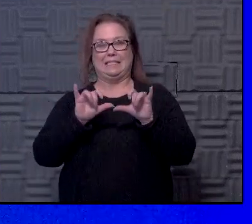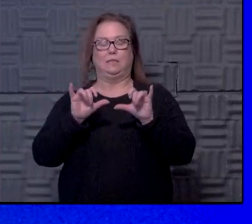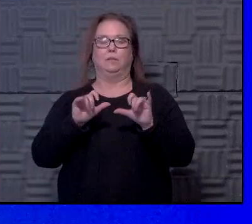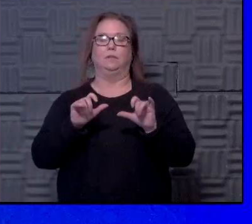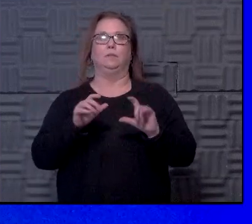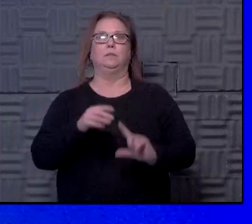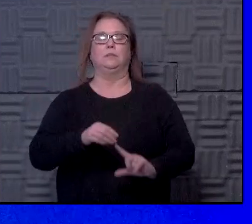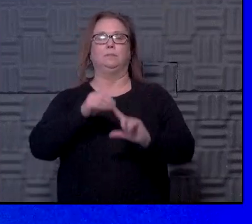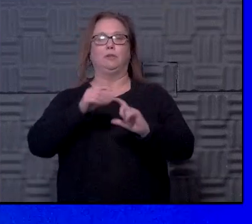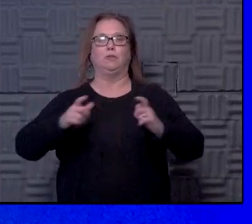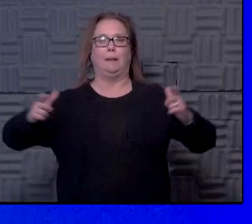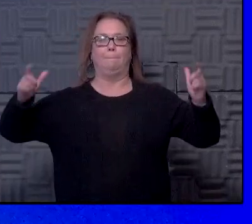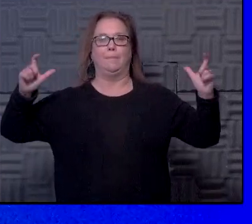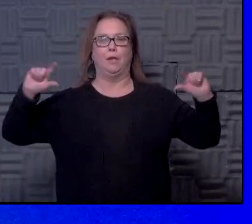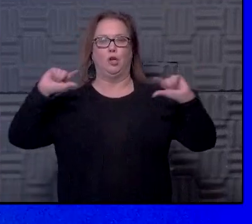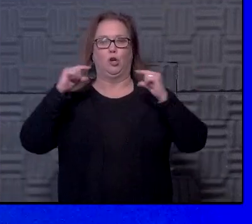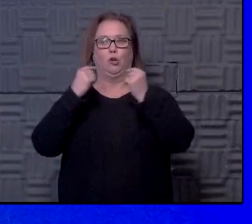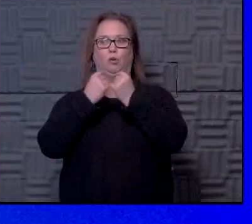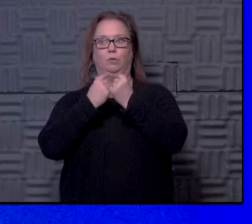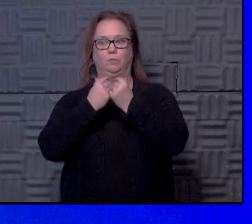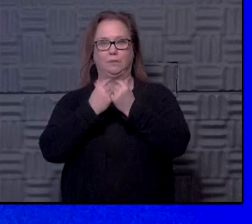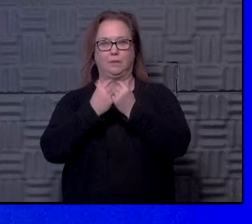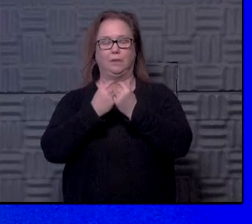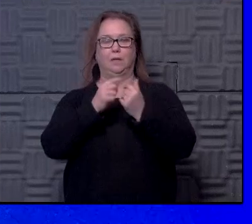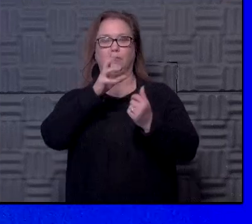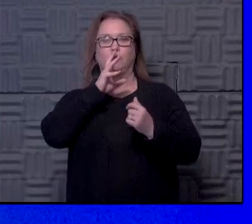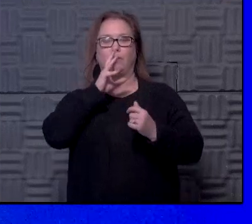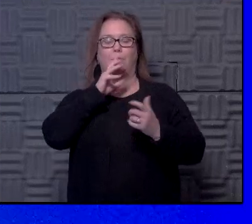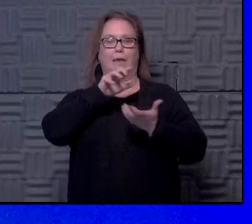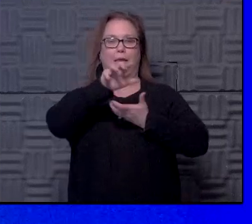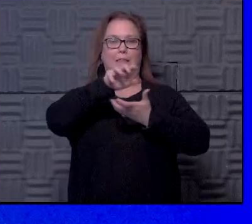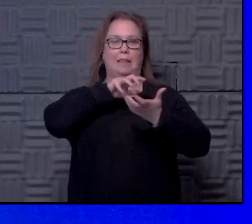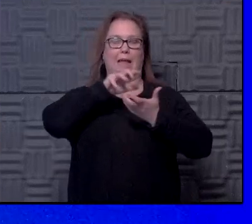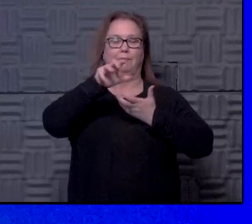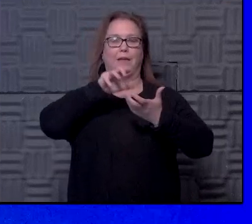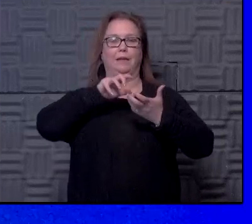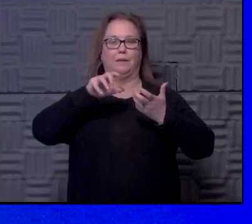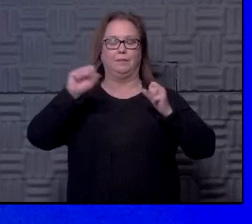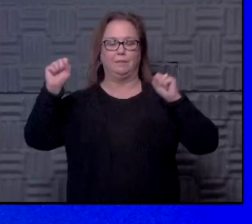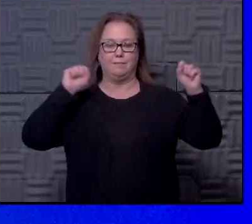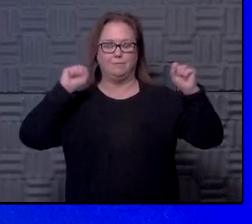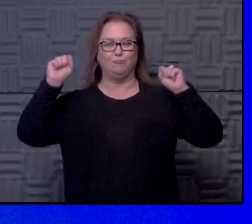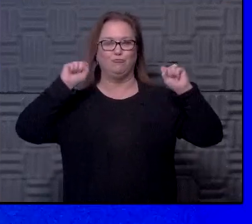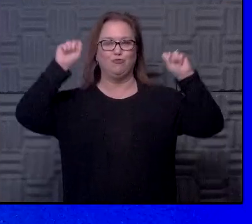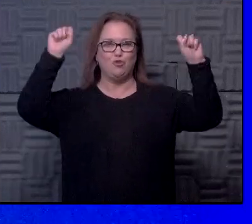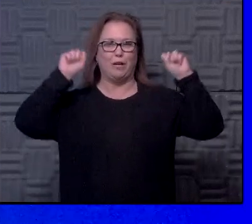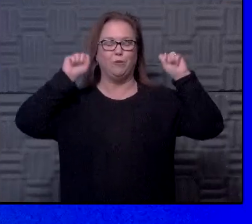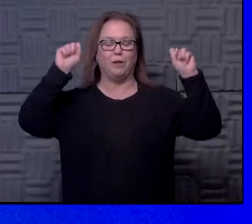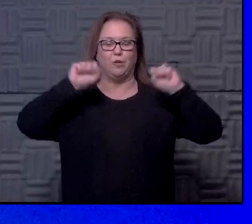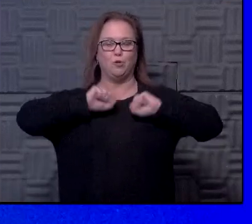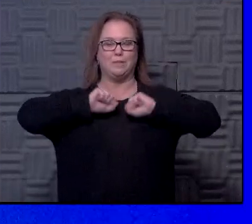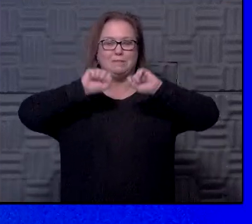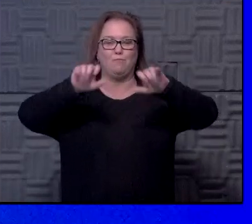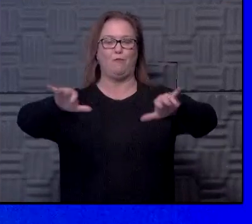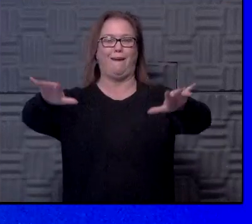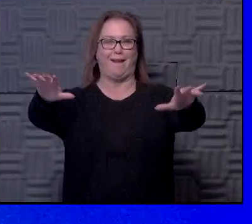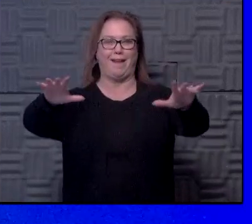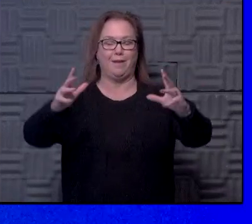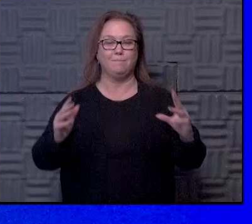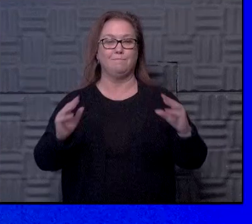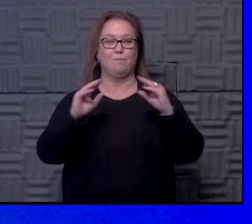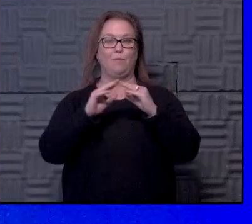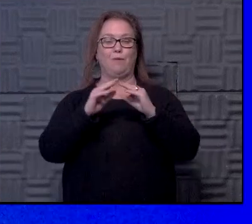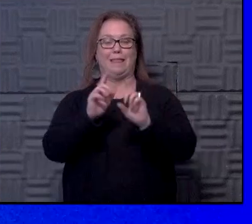doing things in large groups and gatherings and you're talking, laughing, yelling, cheering, things of that nature, you can have spread further. So